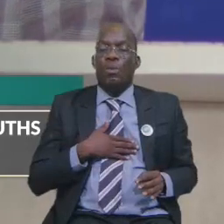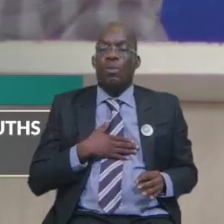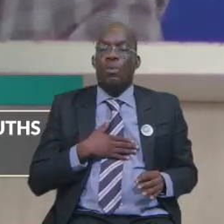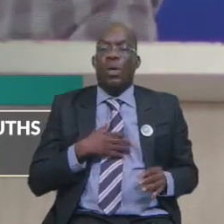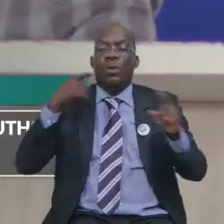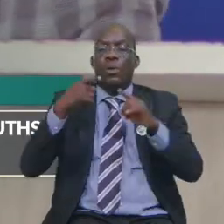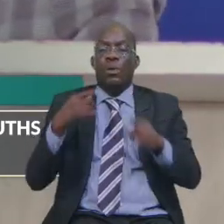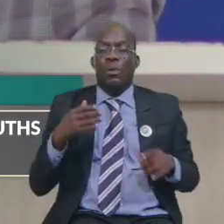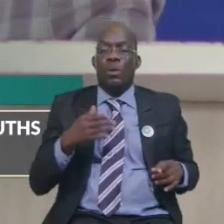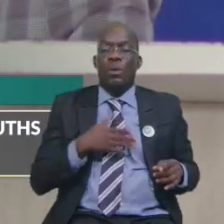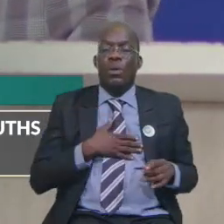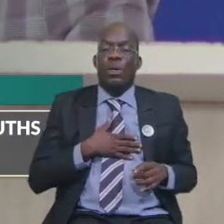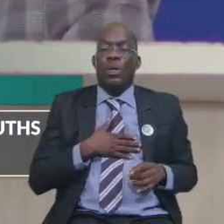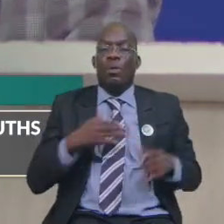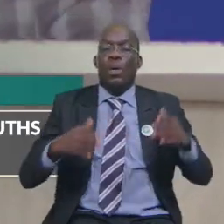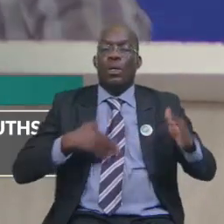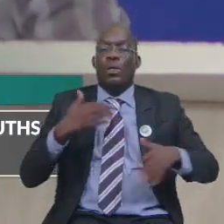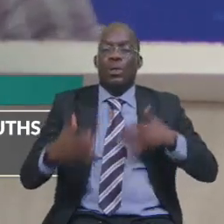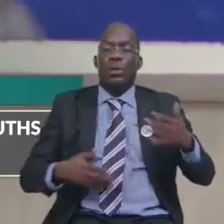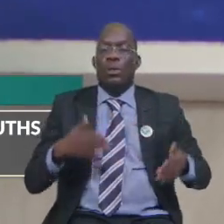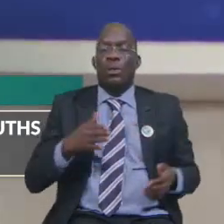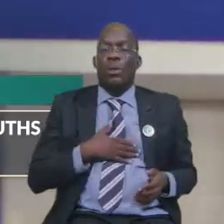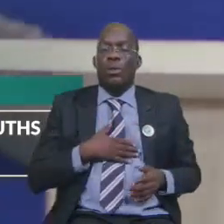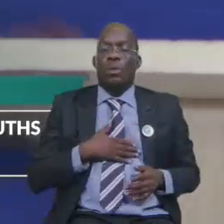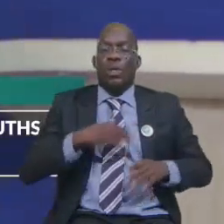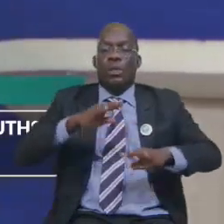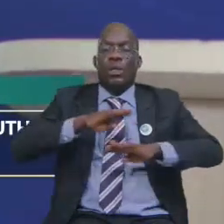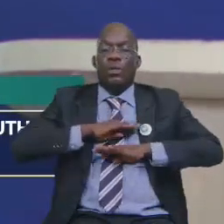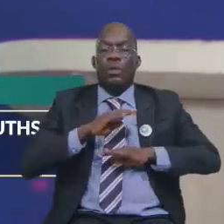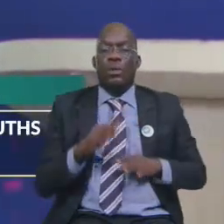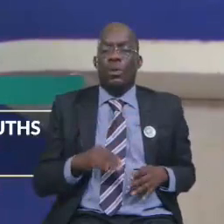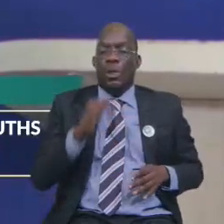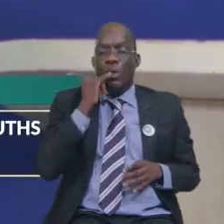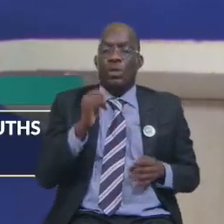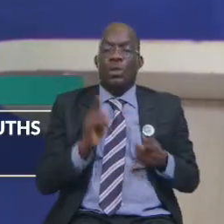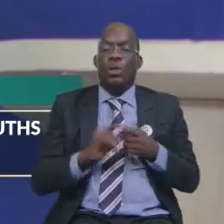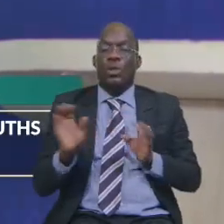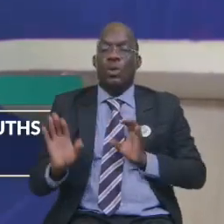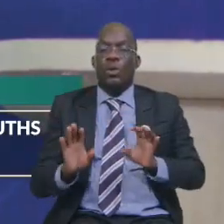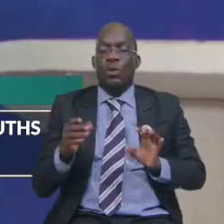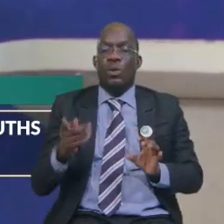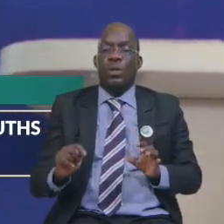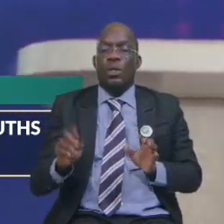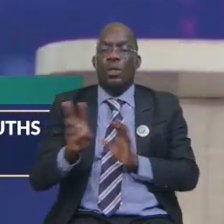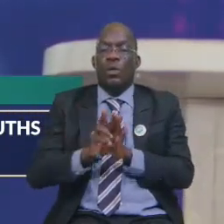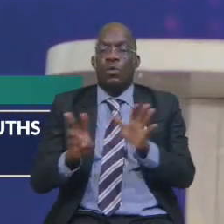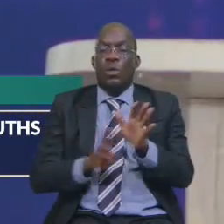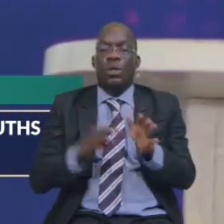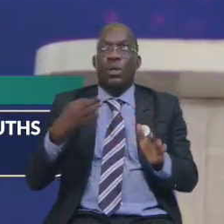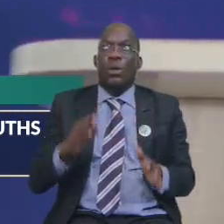aspiration, my joy, my satisfaction is to do the will of